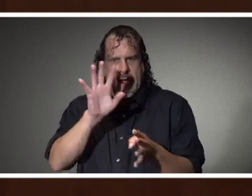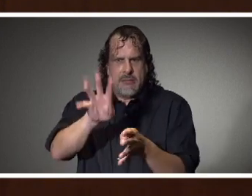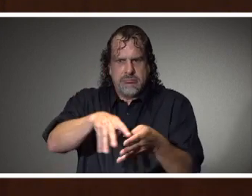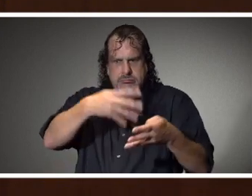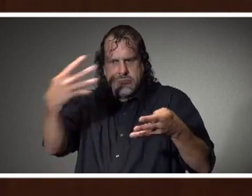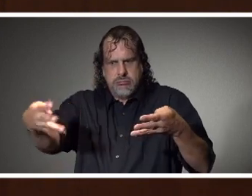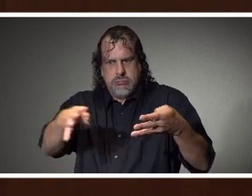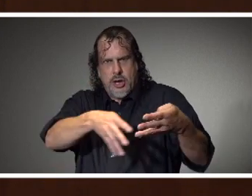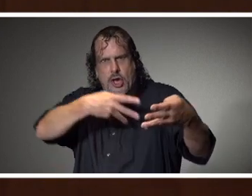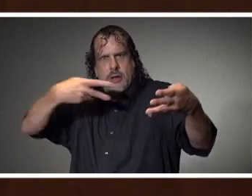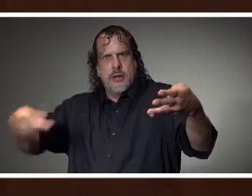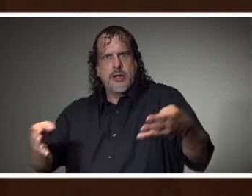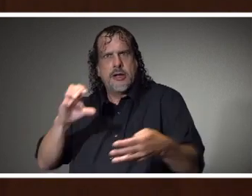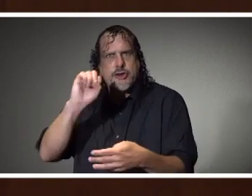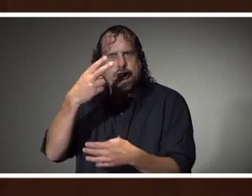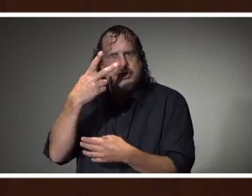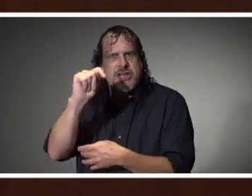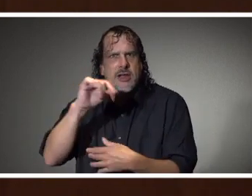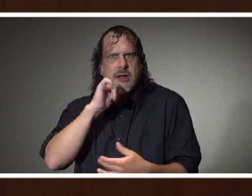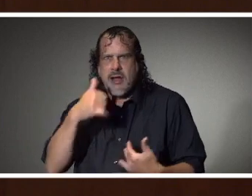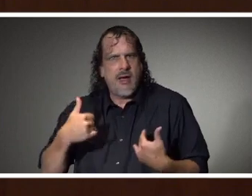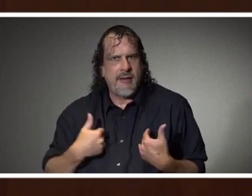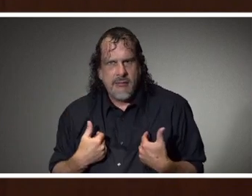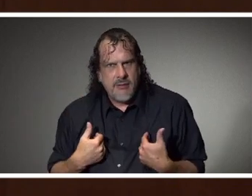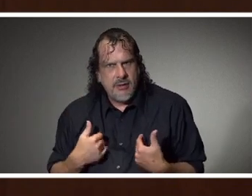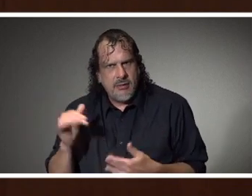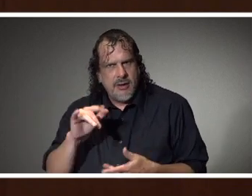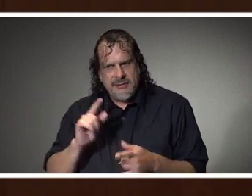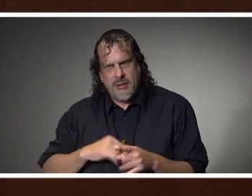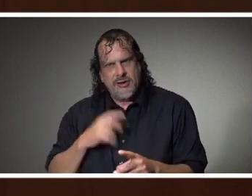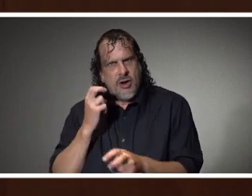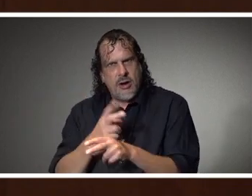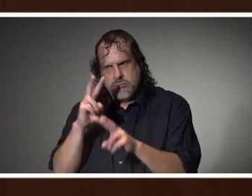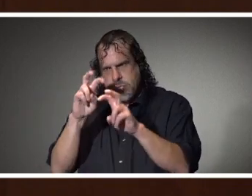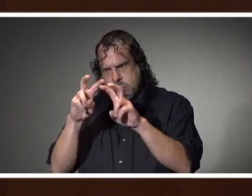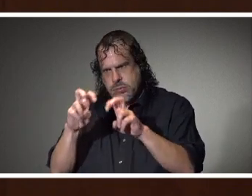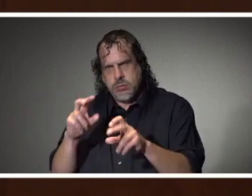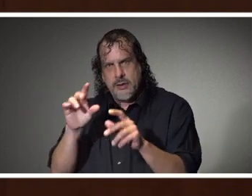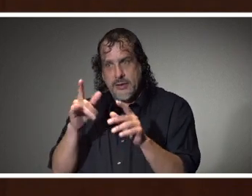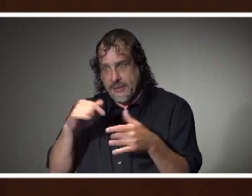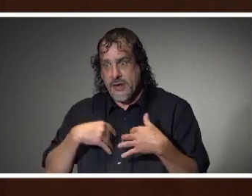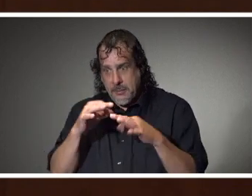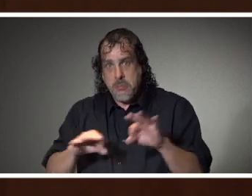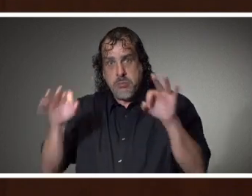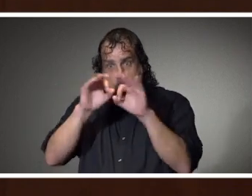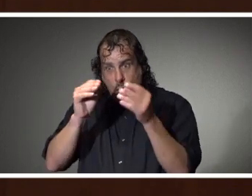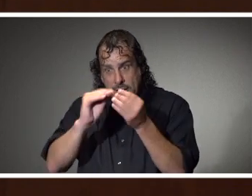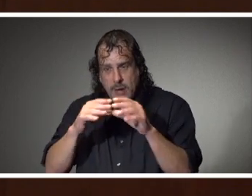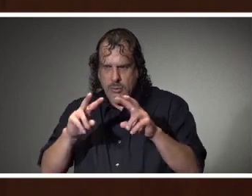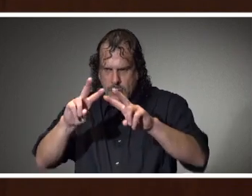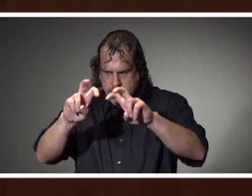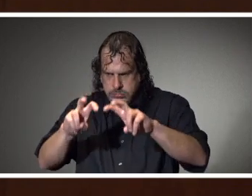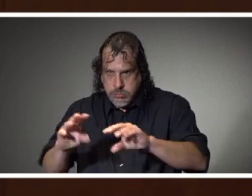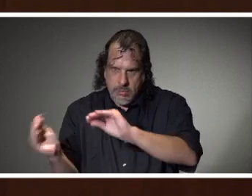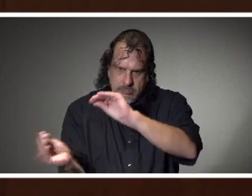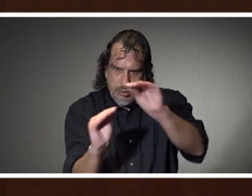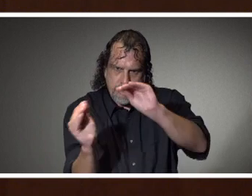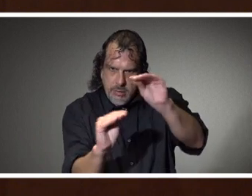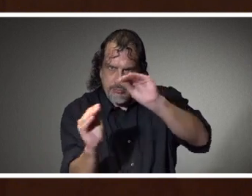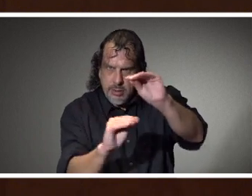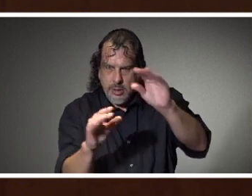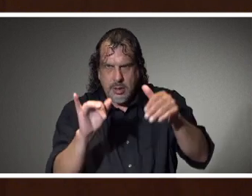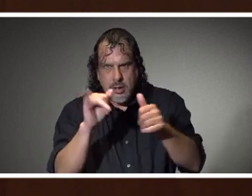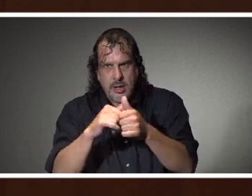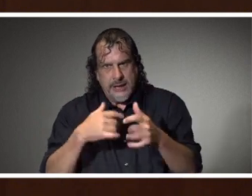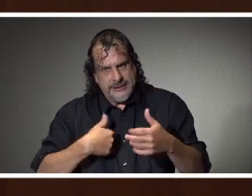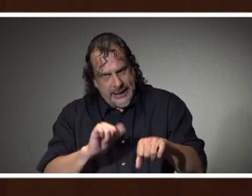run detailed queries to pull out different bits of data. And so we do this for the things that are important. It's still labor intensive. And so, we're going